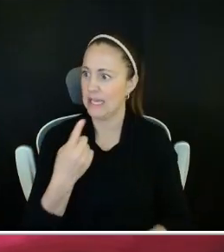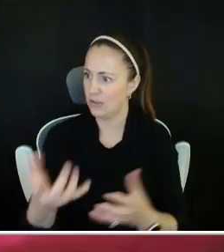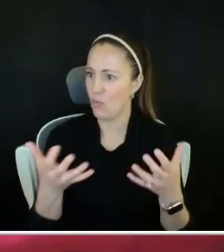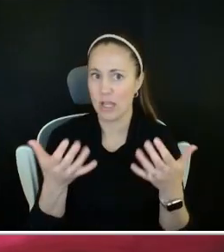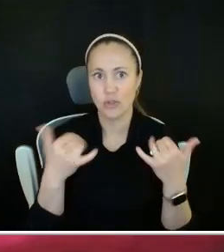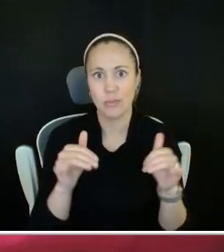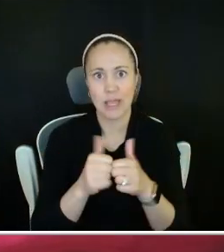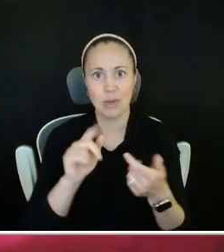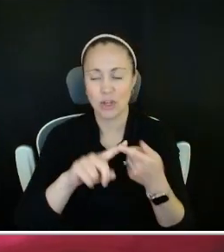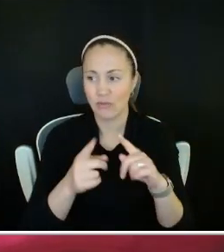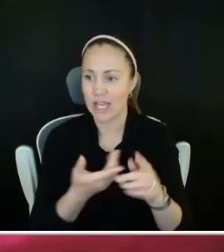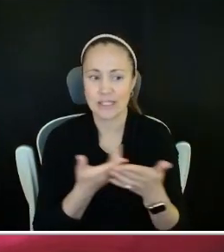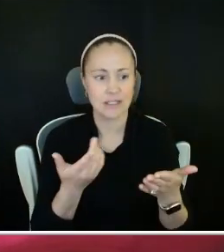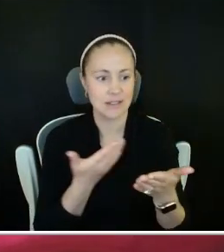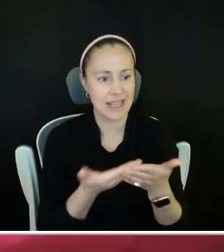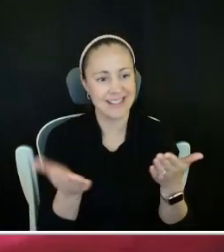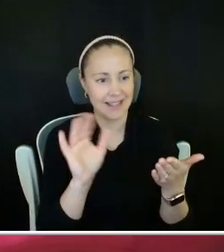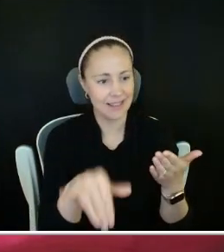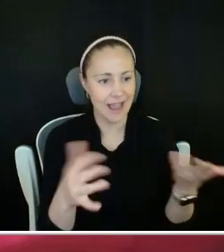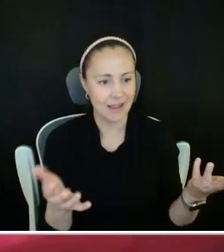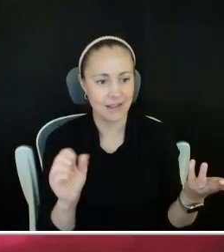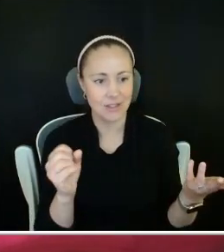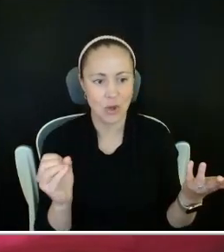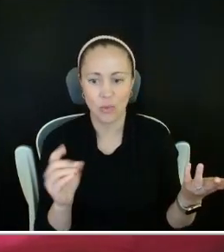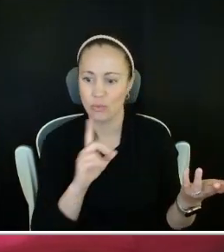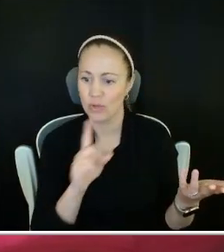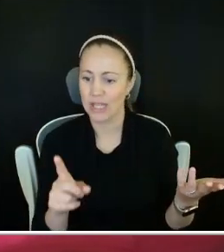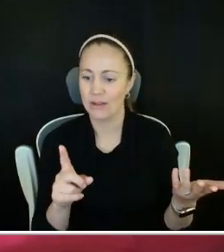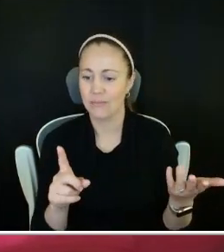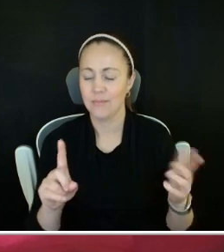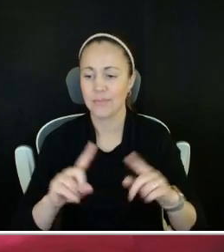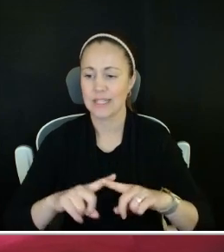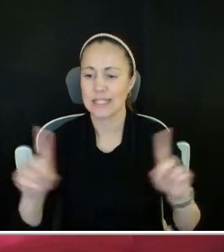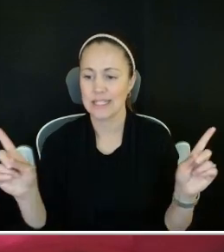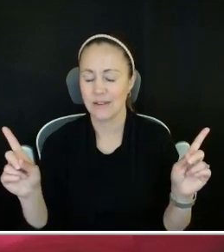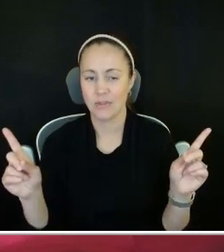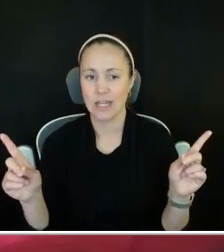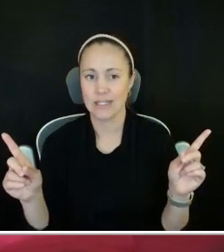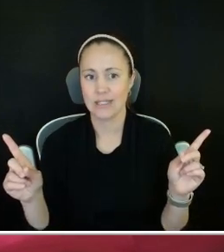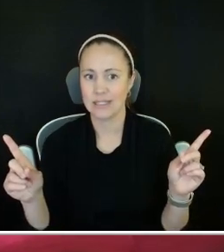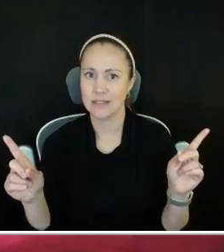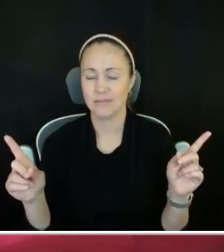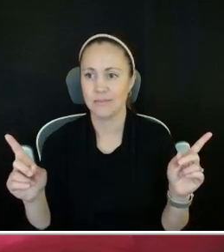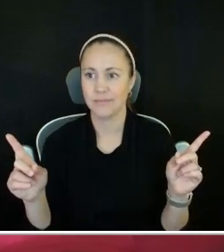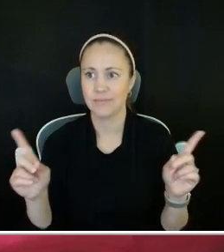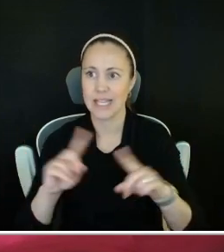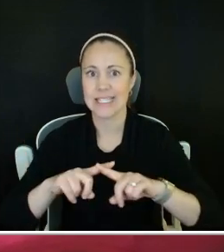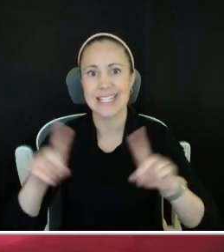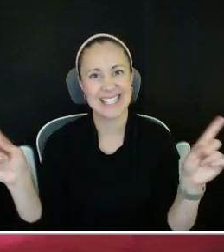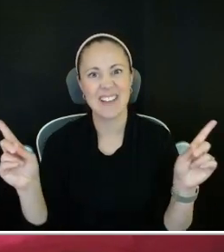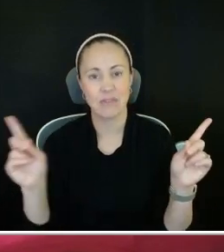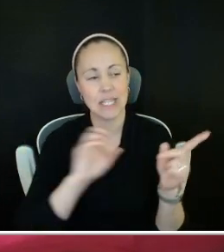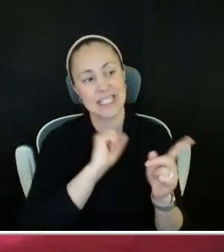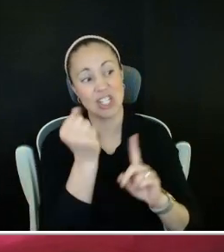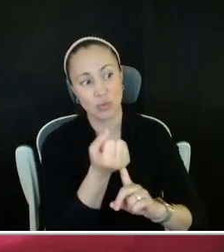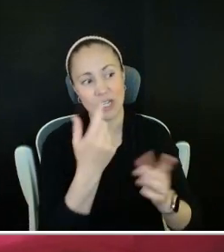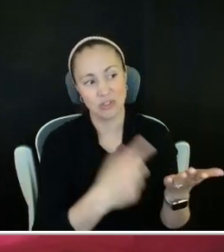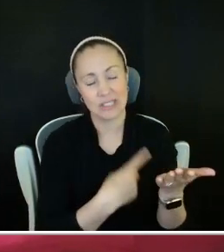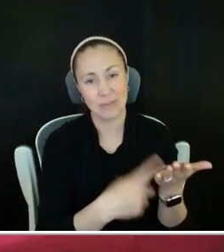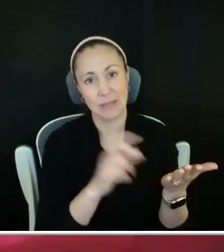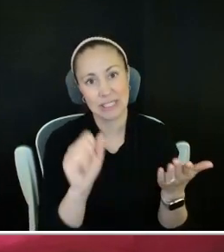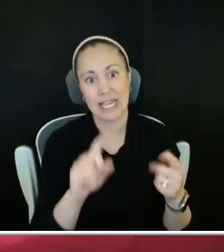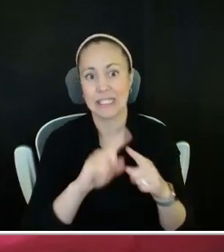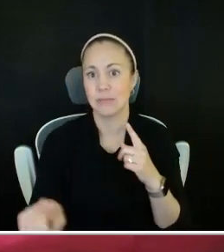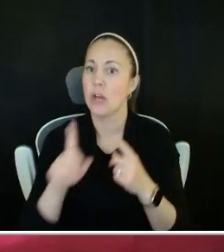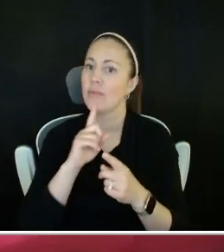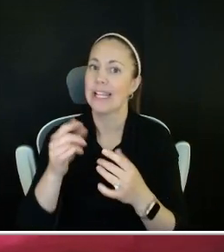that. So again, it's a different carrot, if you will, sometimes, but the end is still the